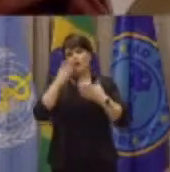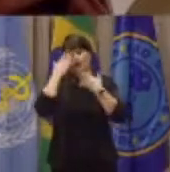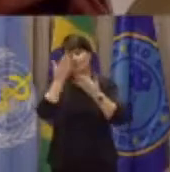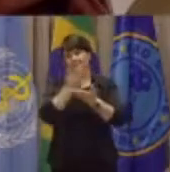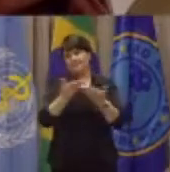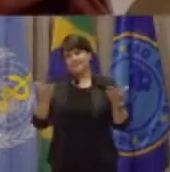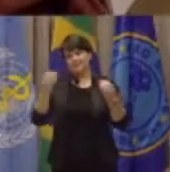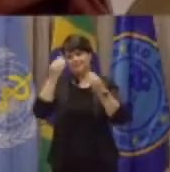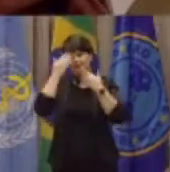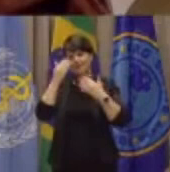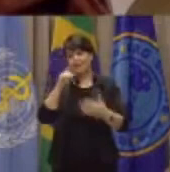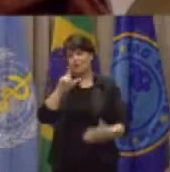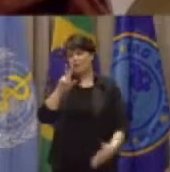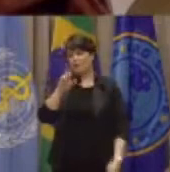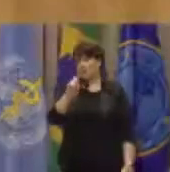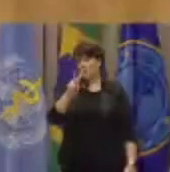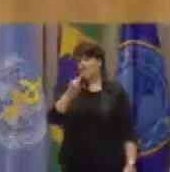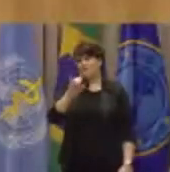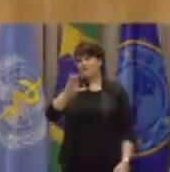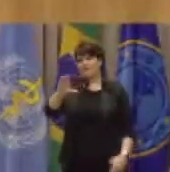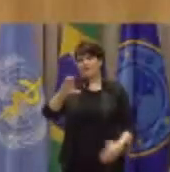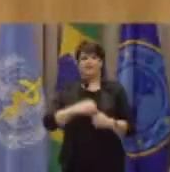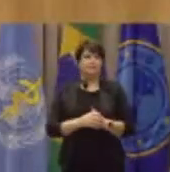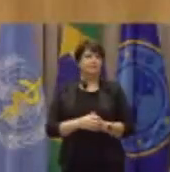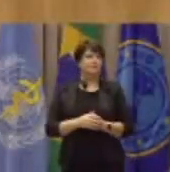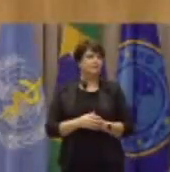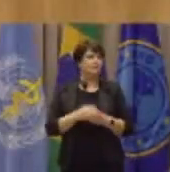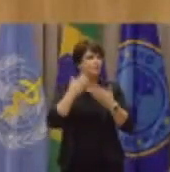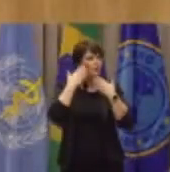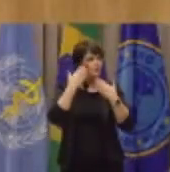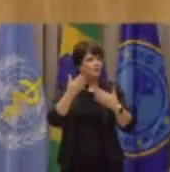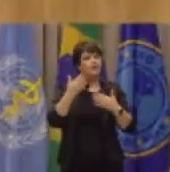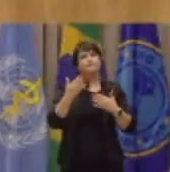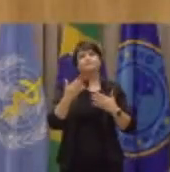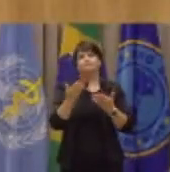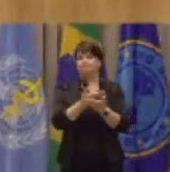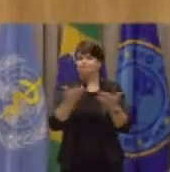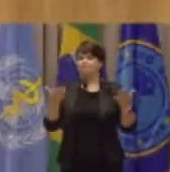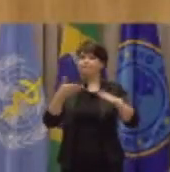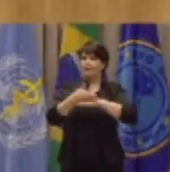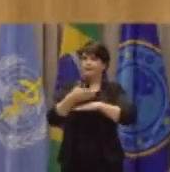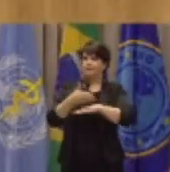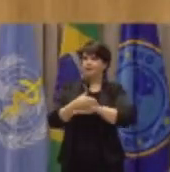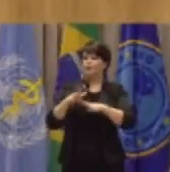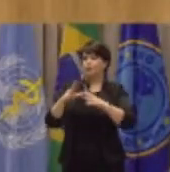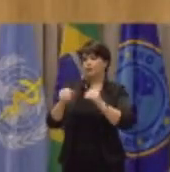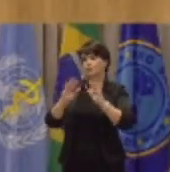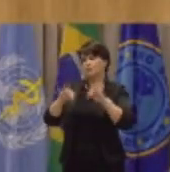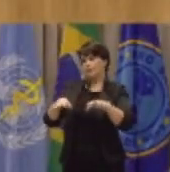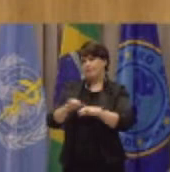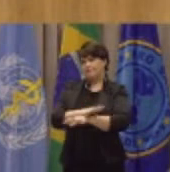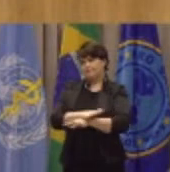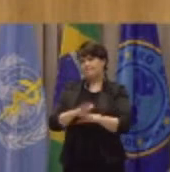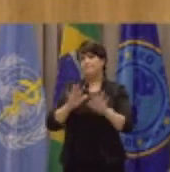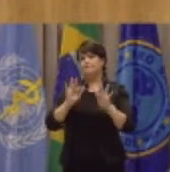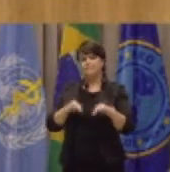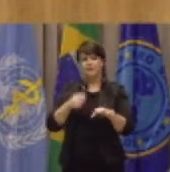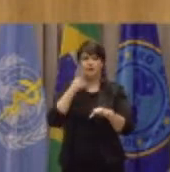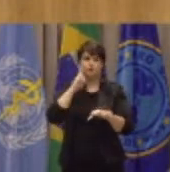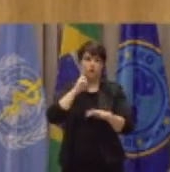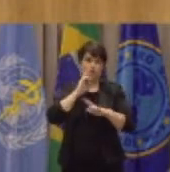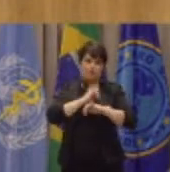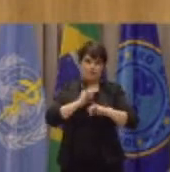Thank you very much, Dr. Ludovic. Thank you very much to all the participants. So